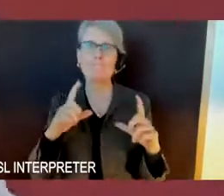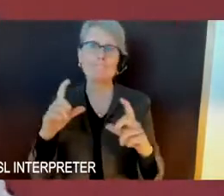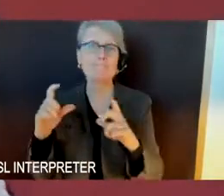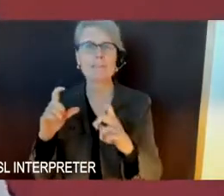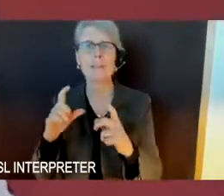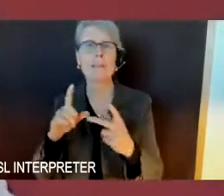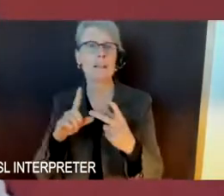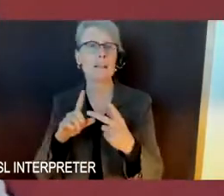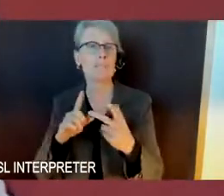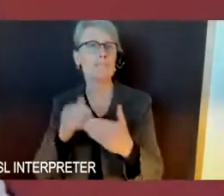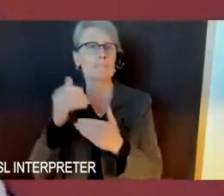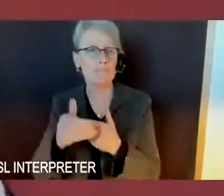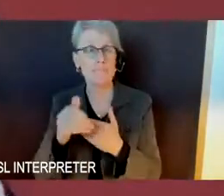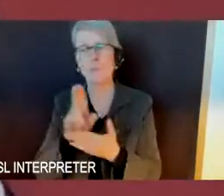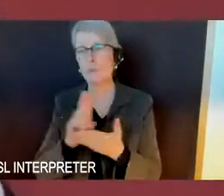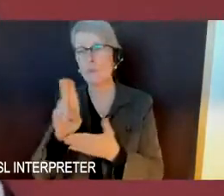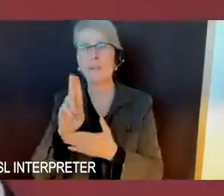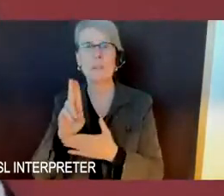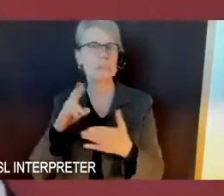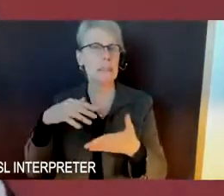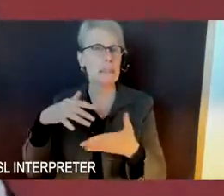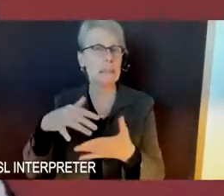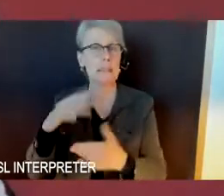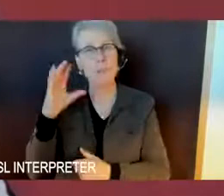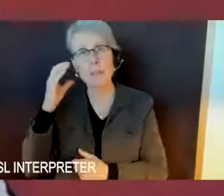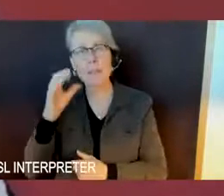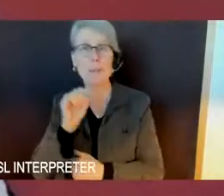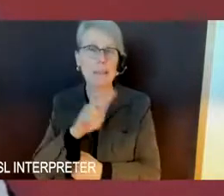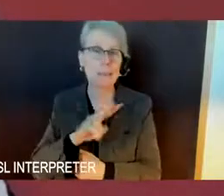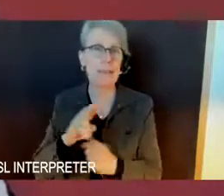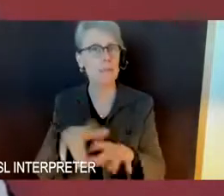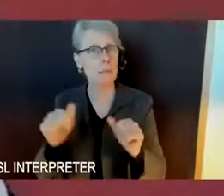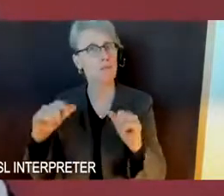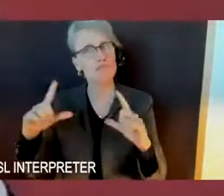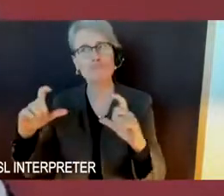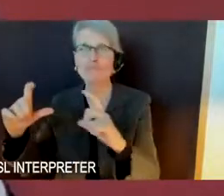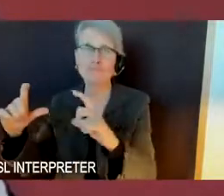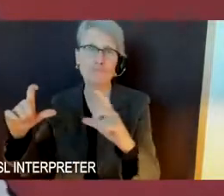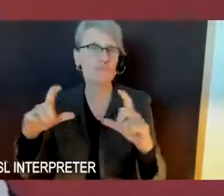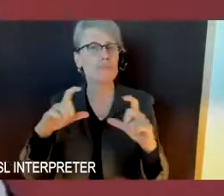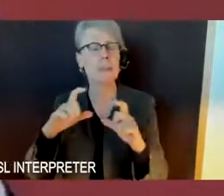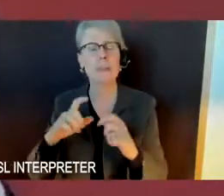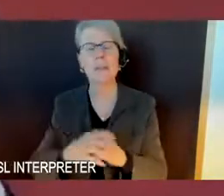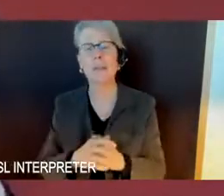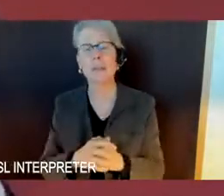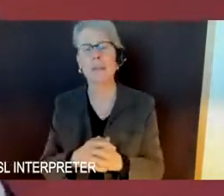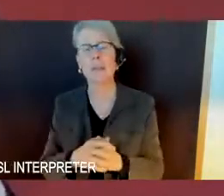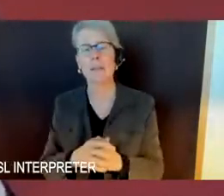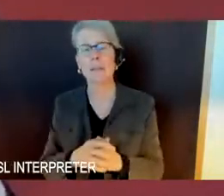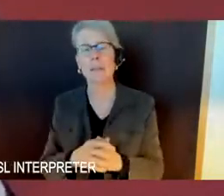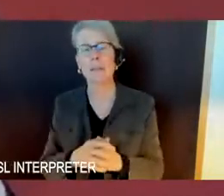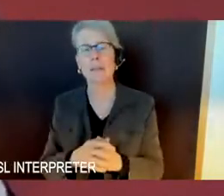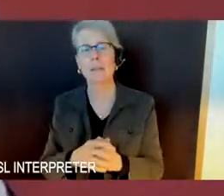started in high school, went into university for radio and television, and continued to take photos. While I was doing